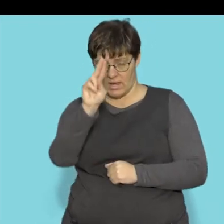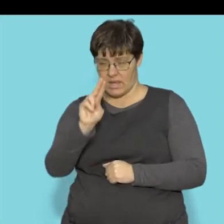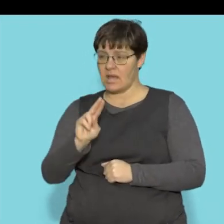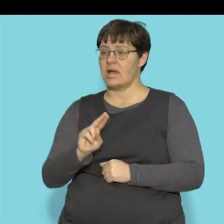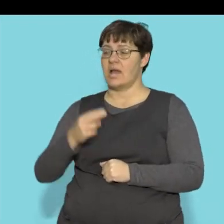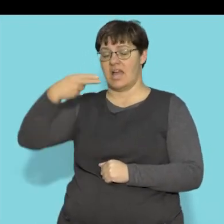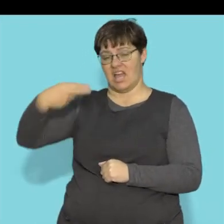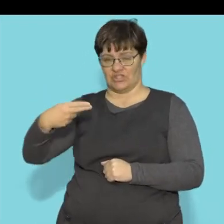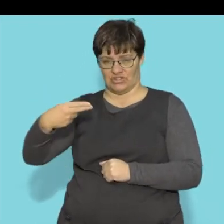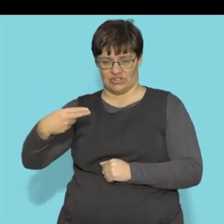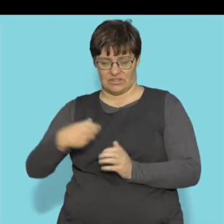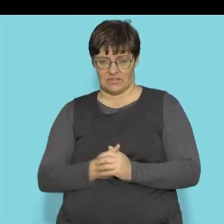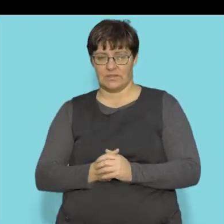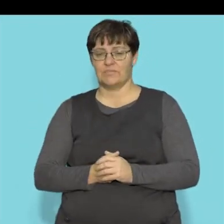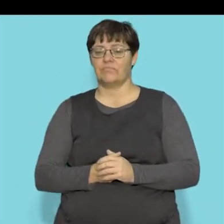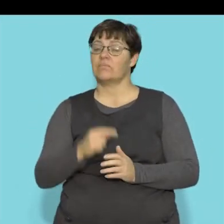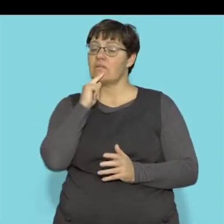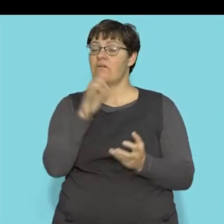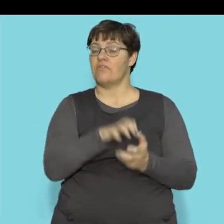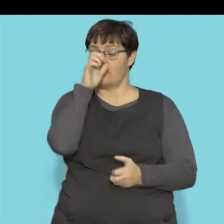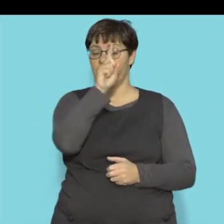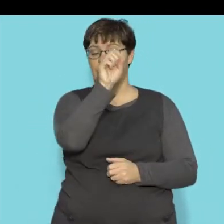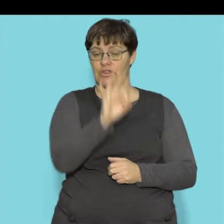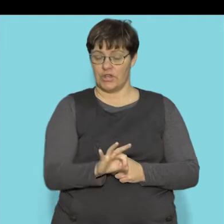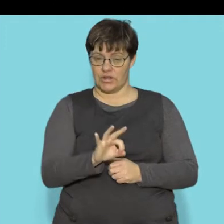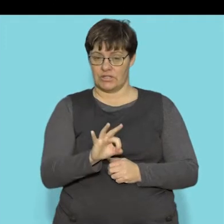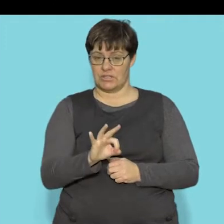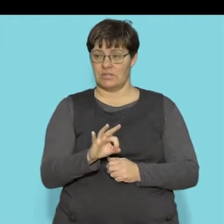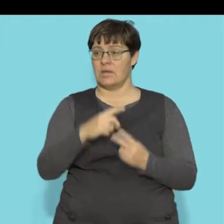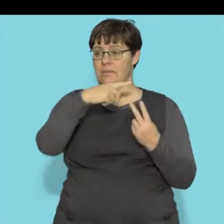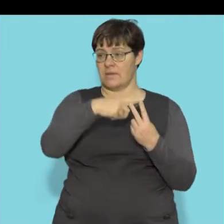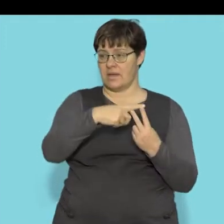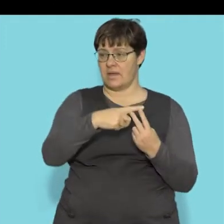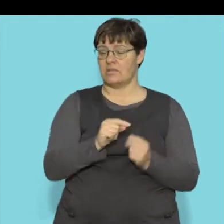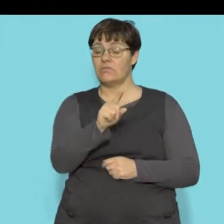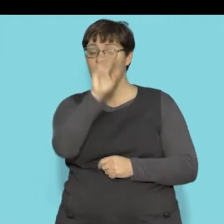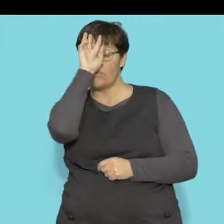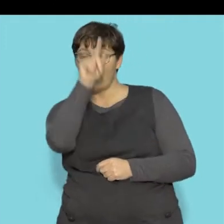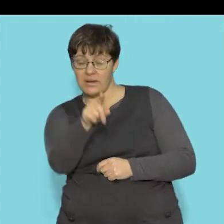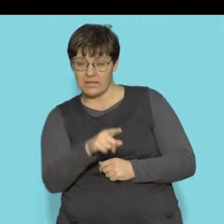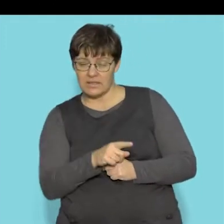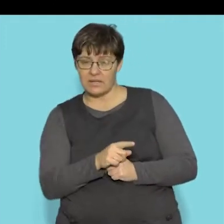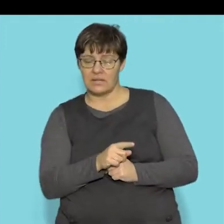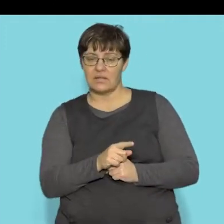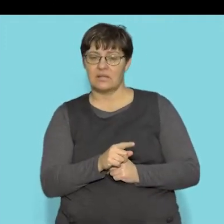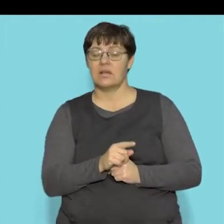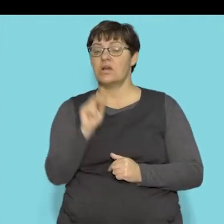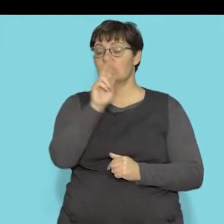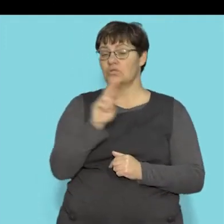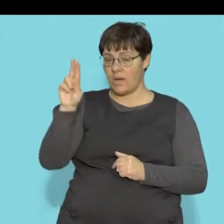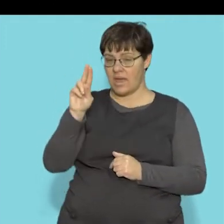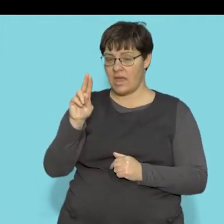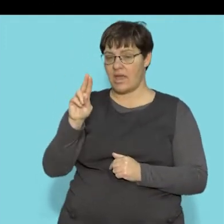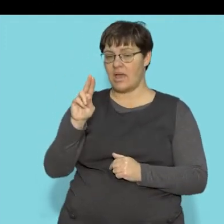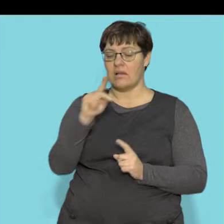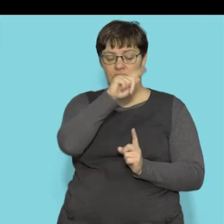by h. So the volume will be 1/3 pi. Now just a reminder, when I square something that